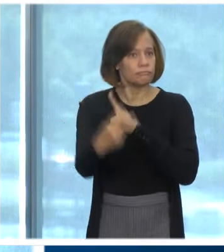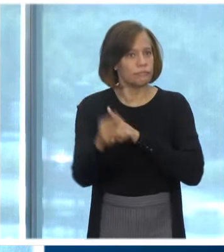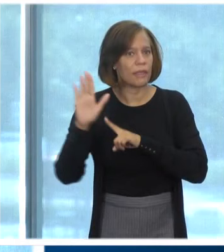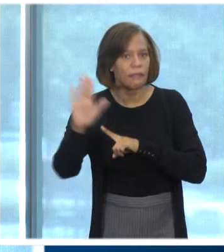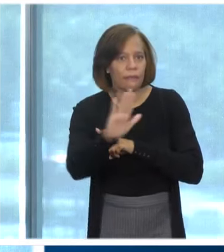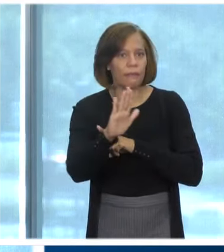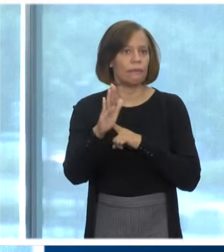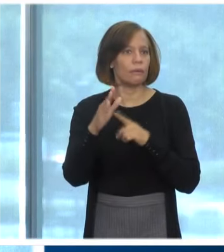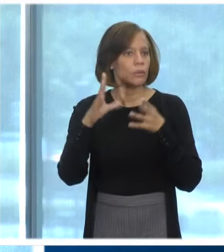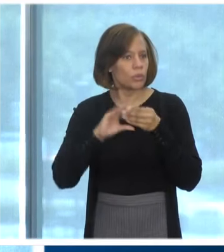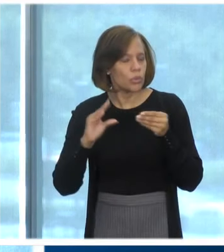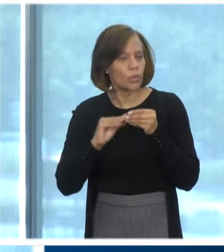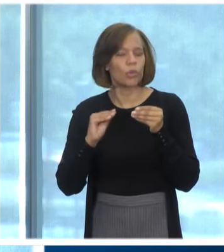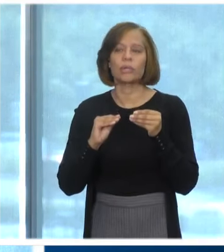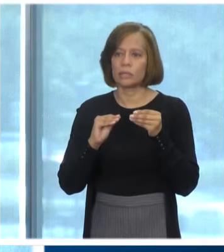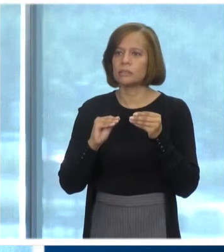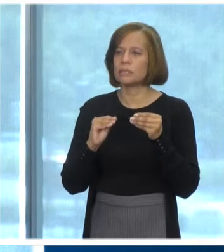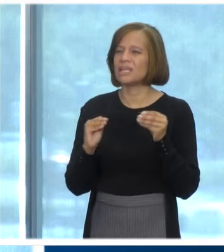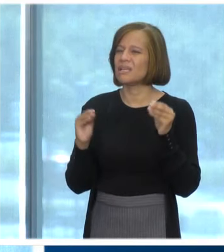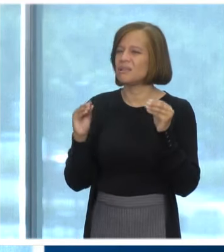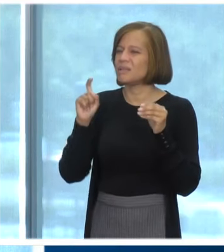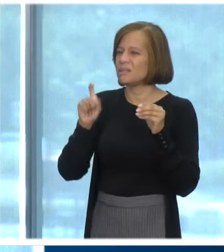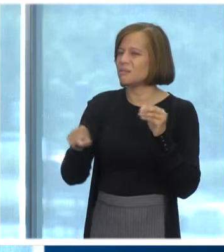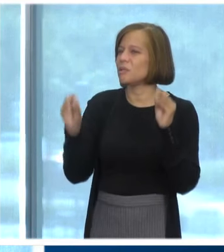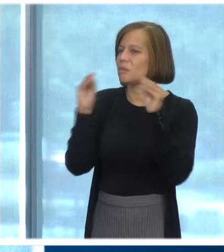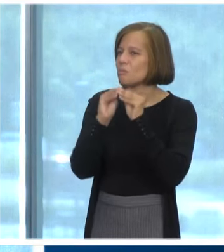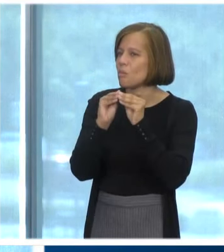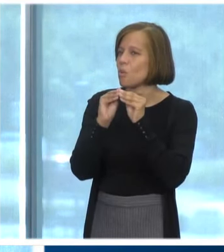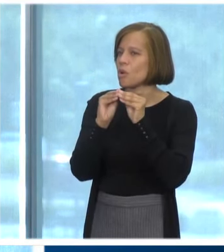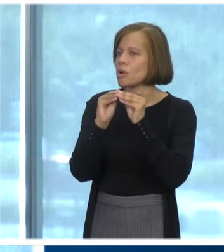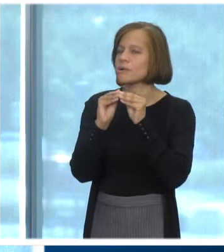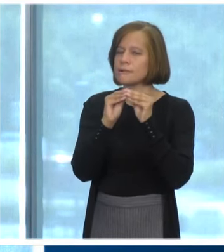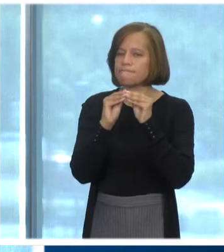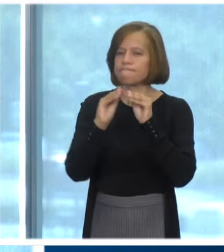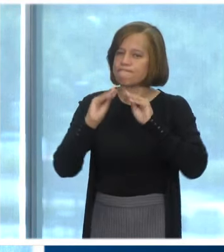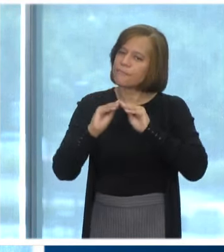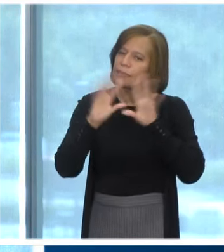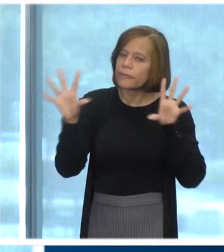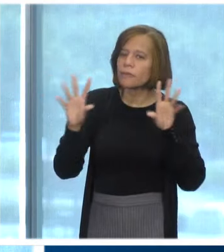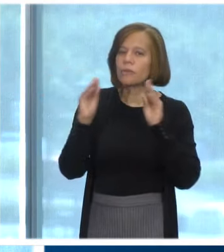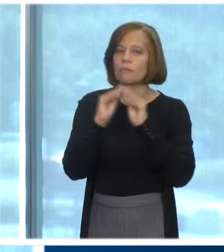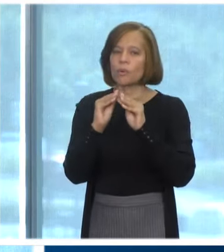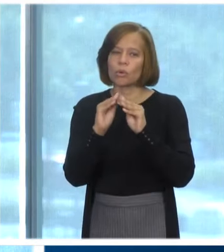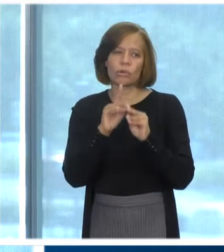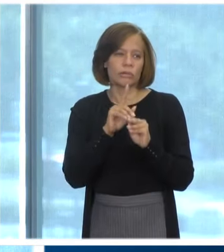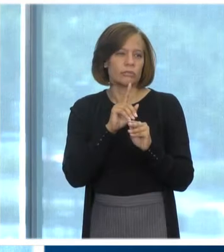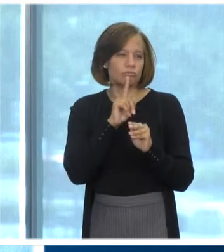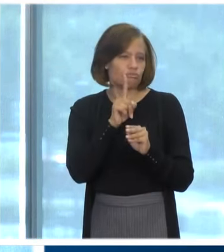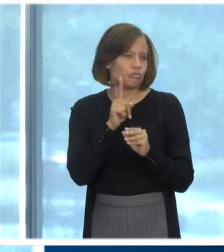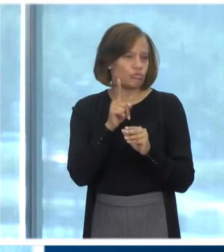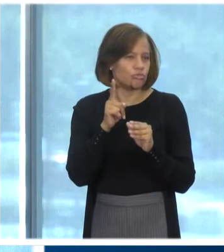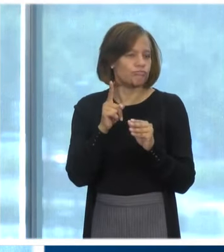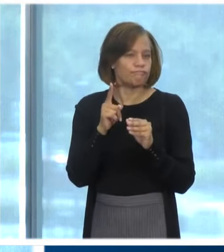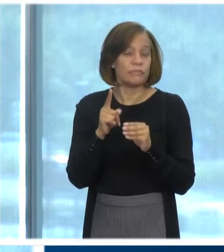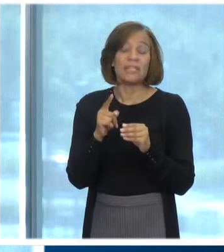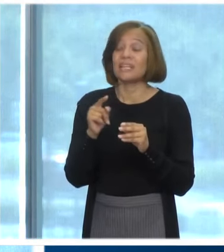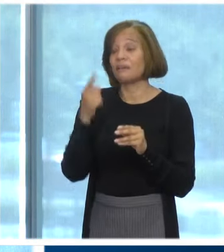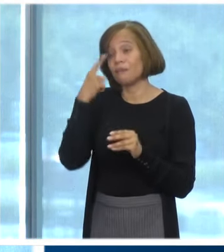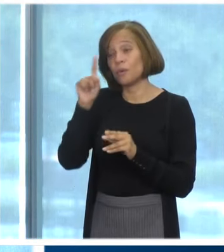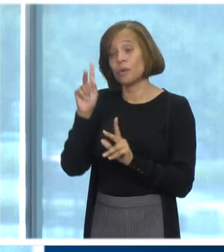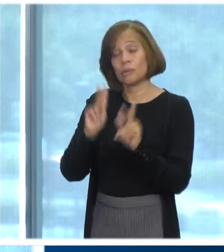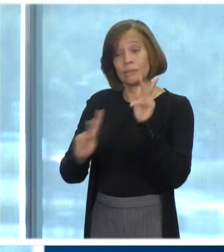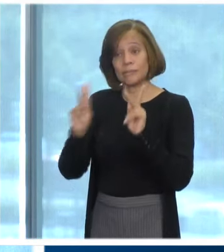greater opportunity for objectivity, and providing better written product that will allow the citizens who raise those complaints,